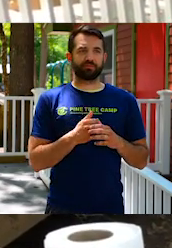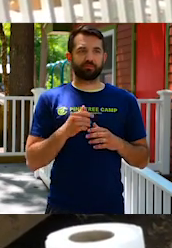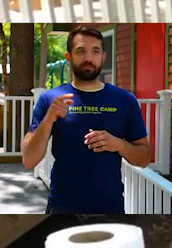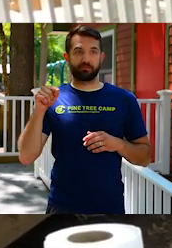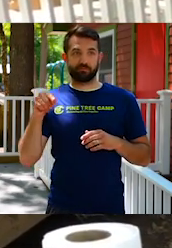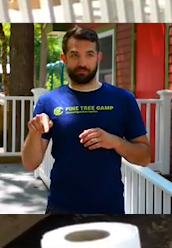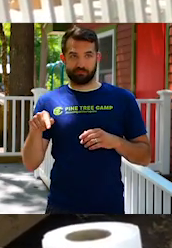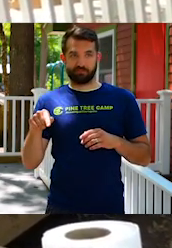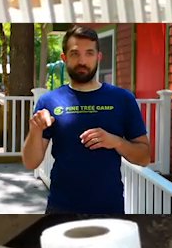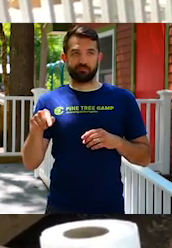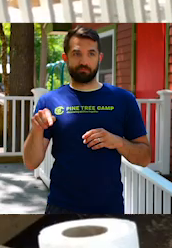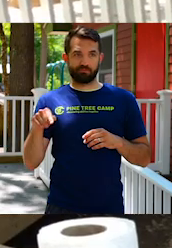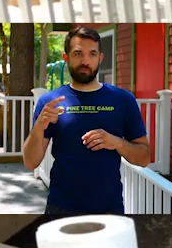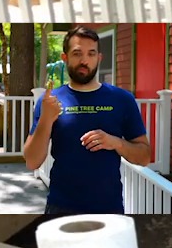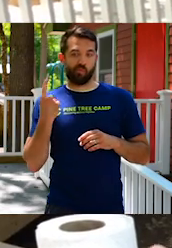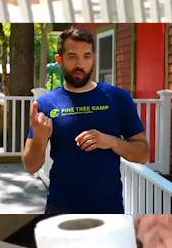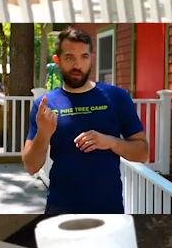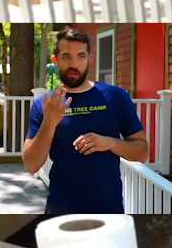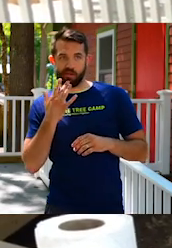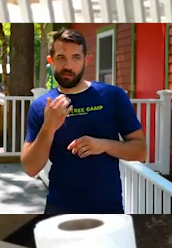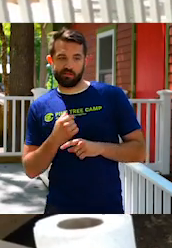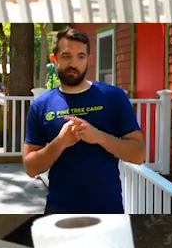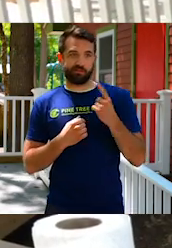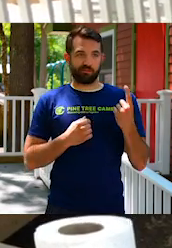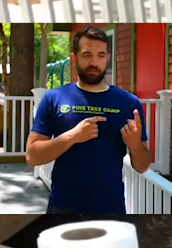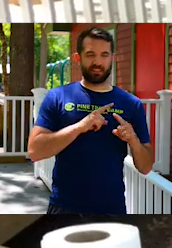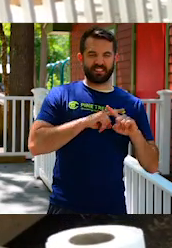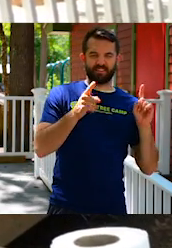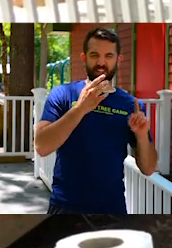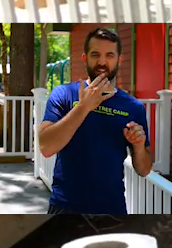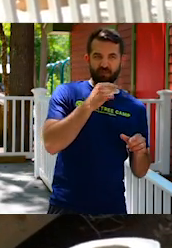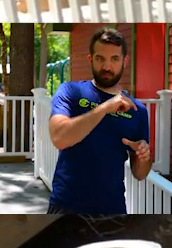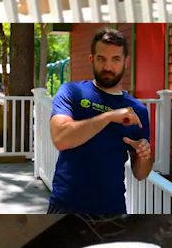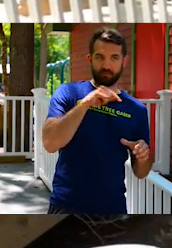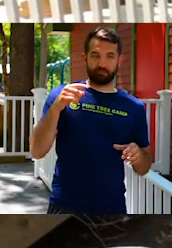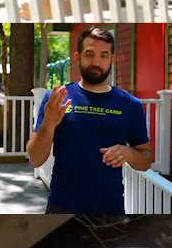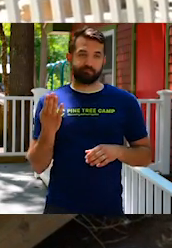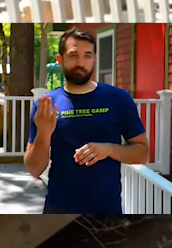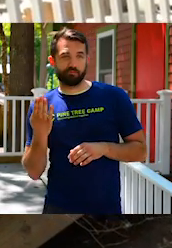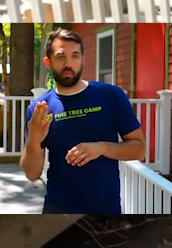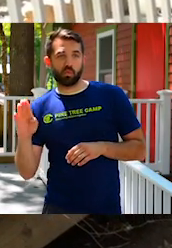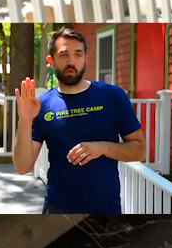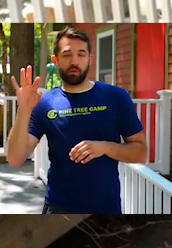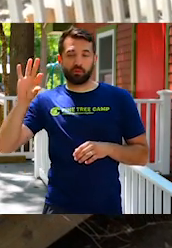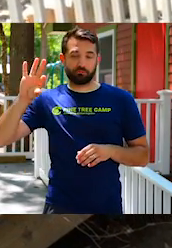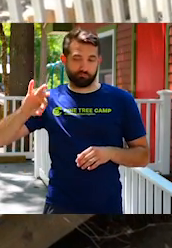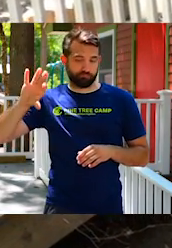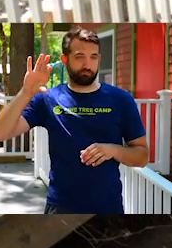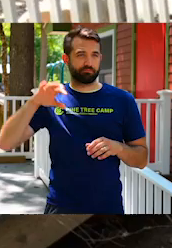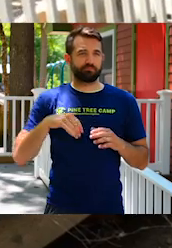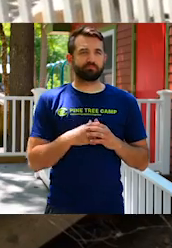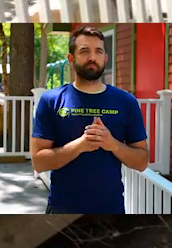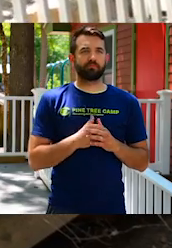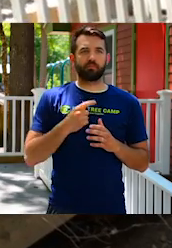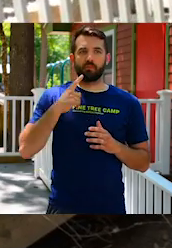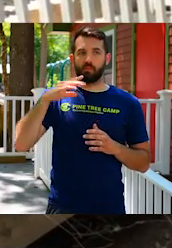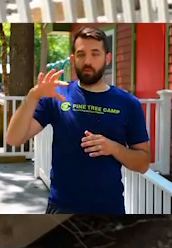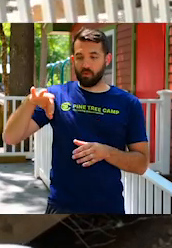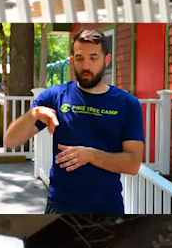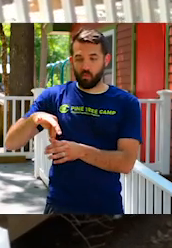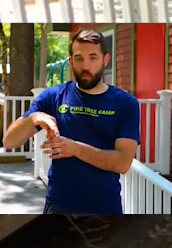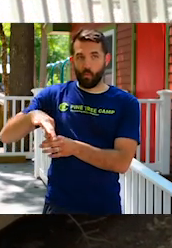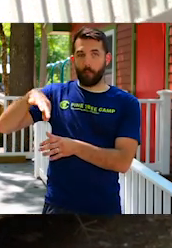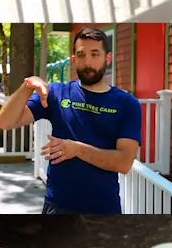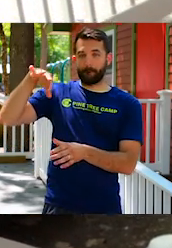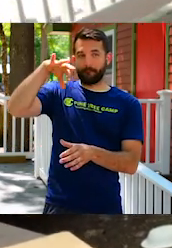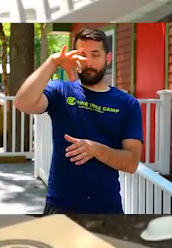cup. So I'm going to start with my blue, and I'm going to use my pipette, and this works by putting the pipette in the food